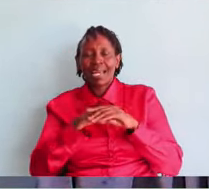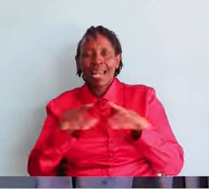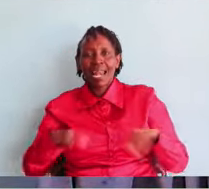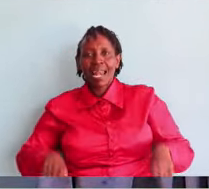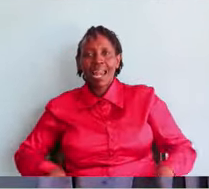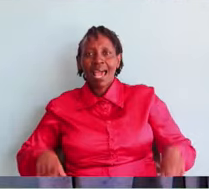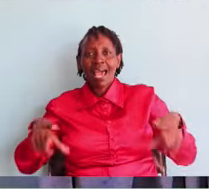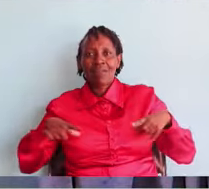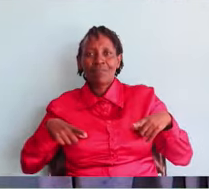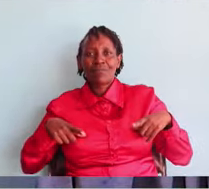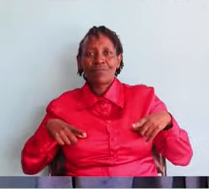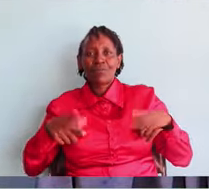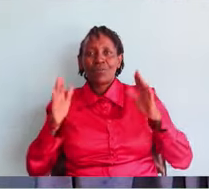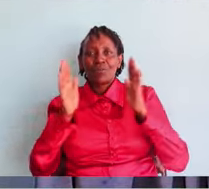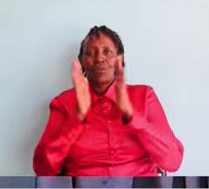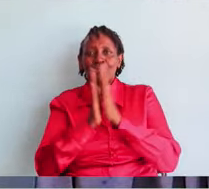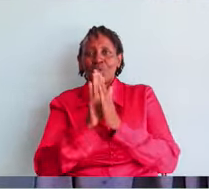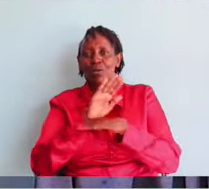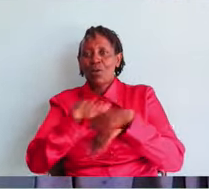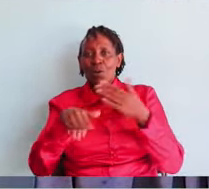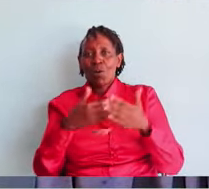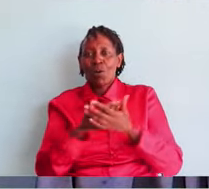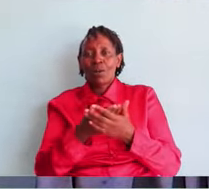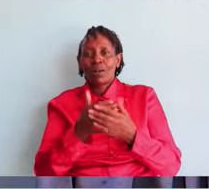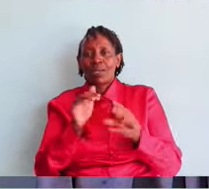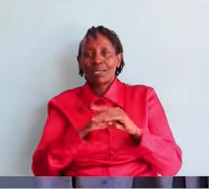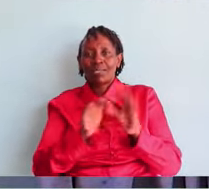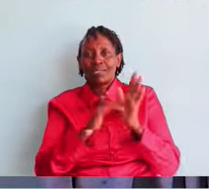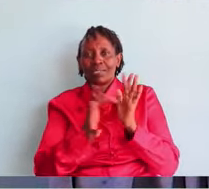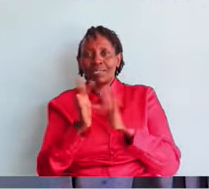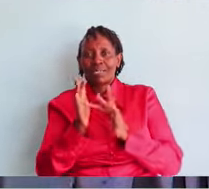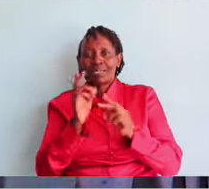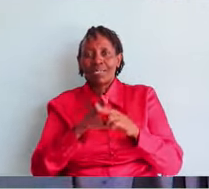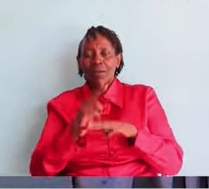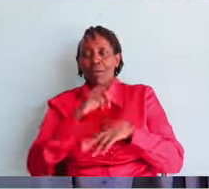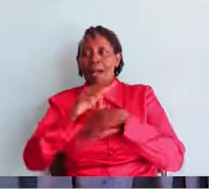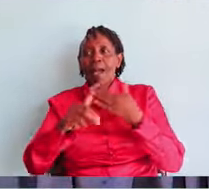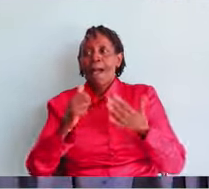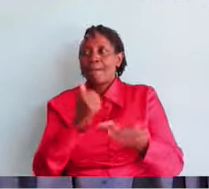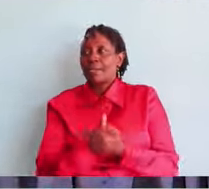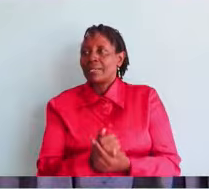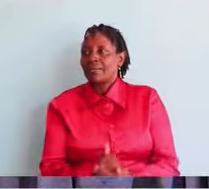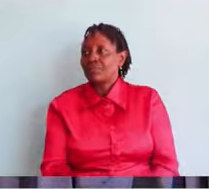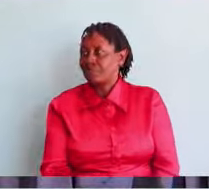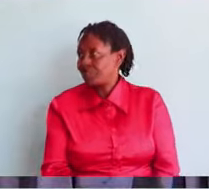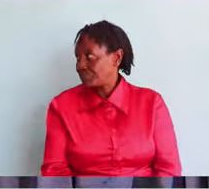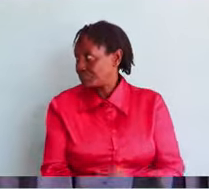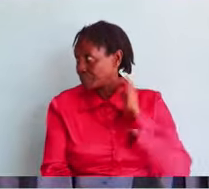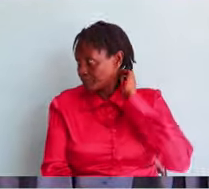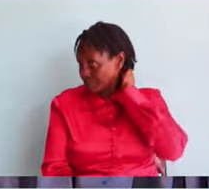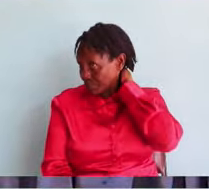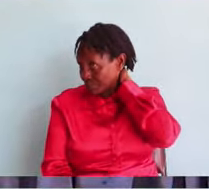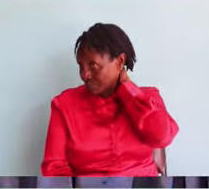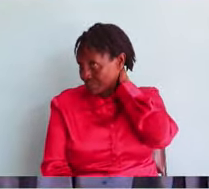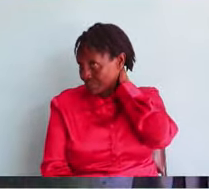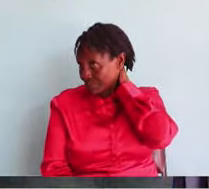for this privilege, for we pray all this in Jesus' mighty name we pray. Amen. Amen. Welcome. Thank you.